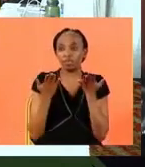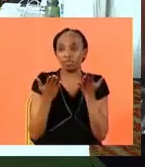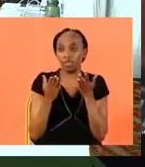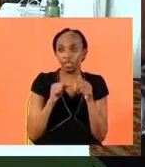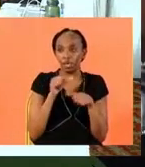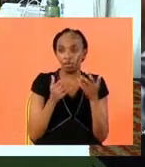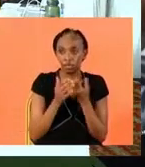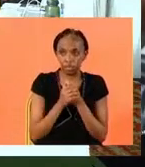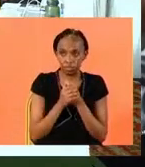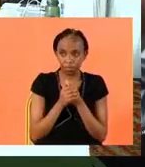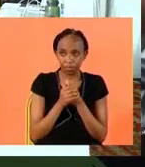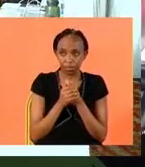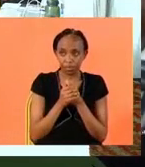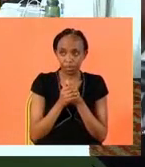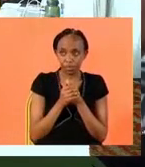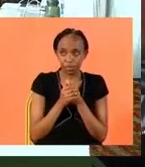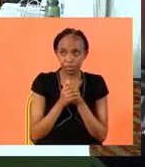regarding